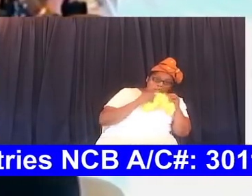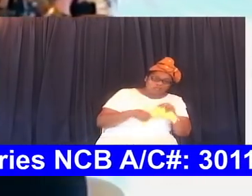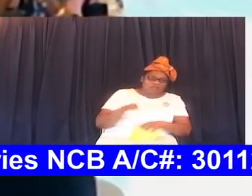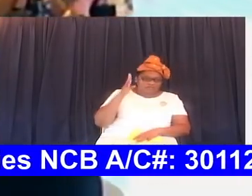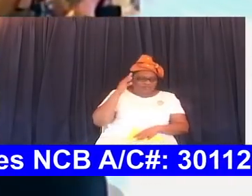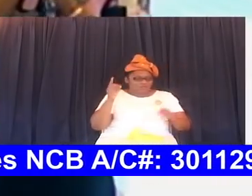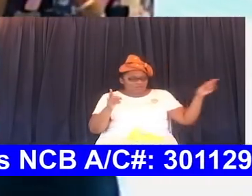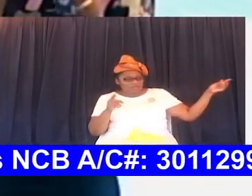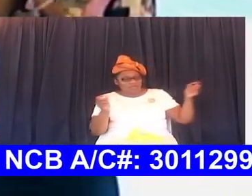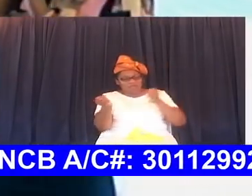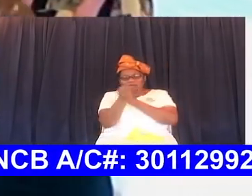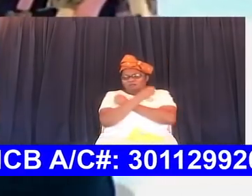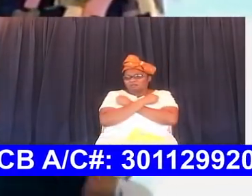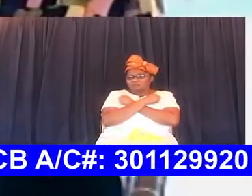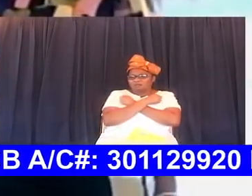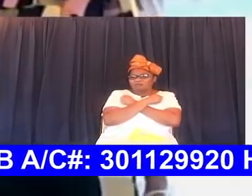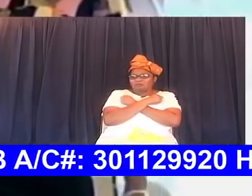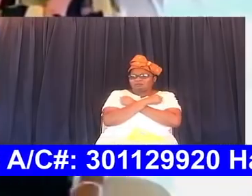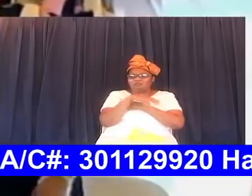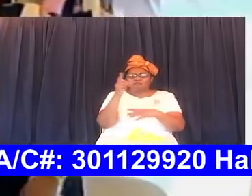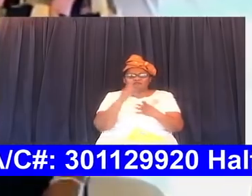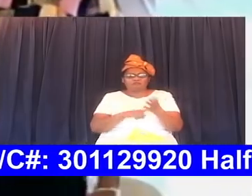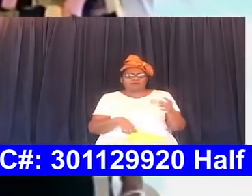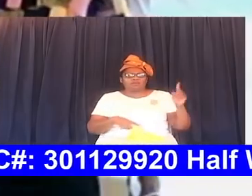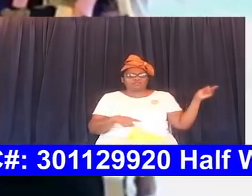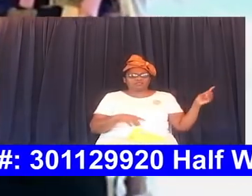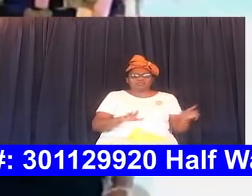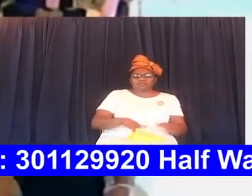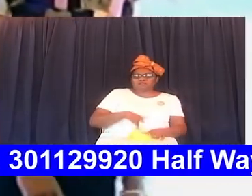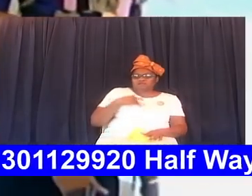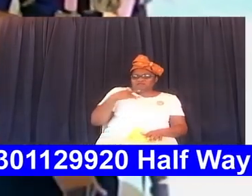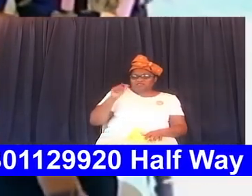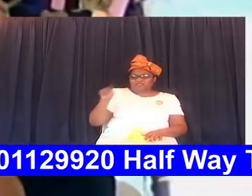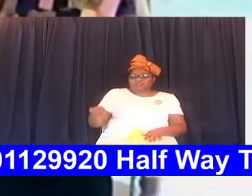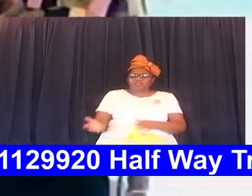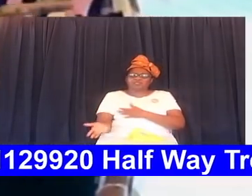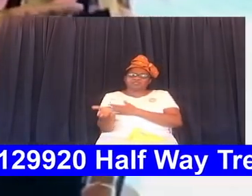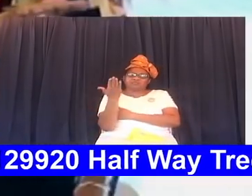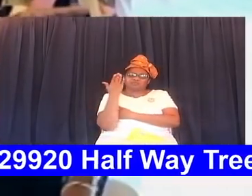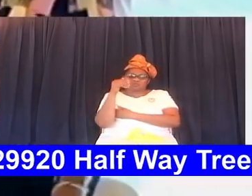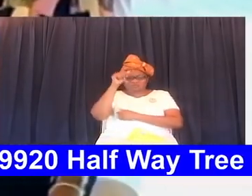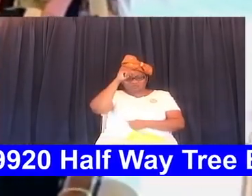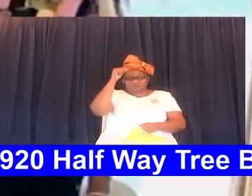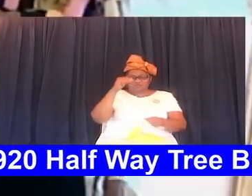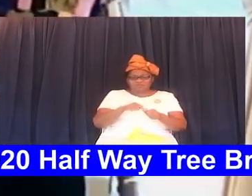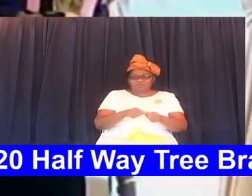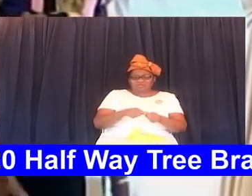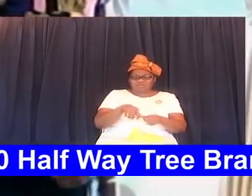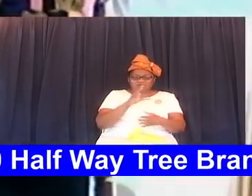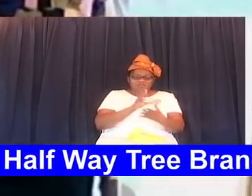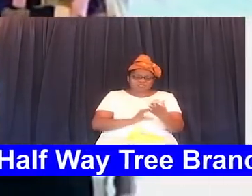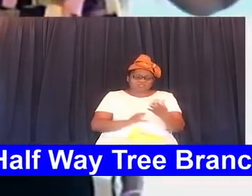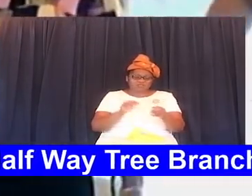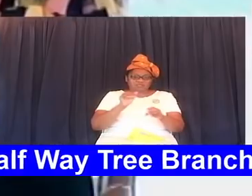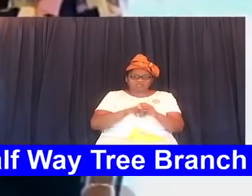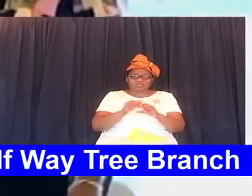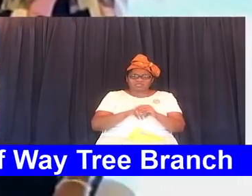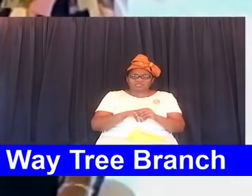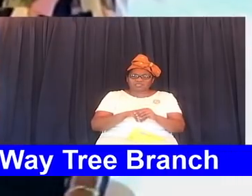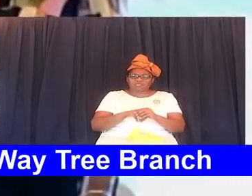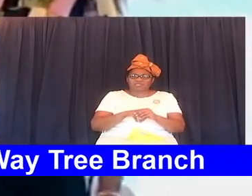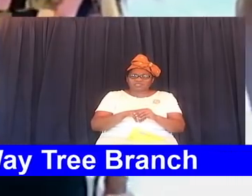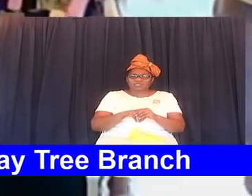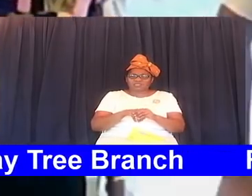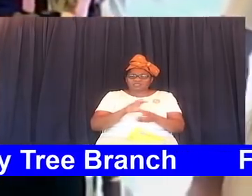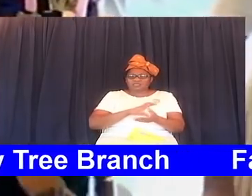What I feel this morning, I love what I feel. I'm reminded of the scripture in Acts where the Bible